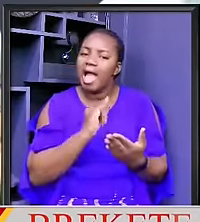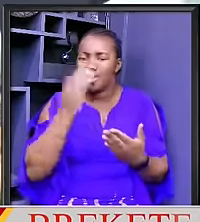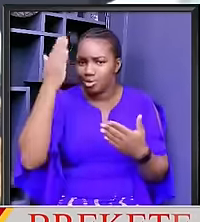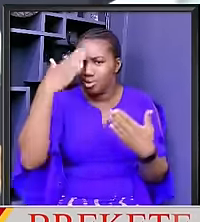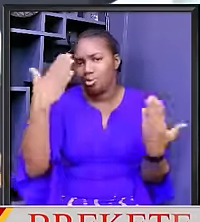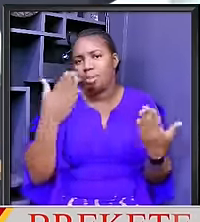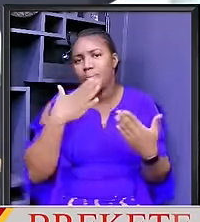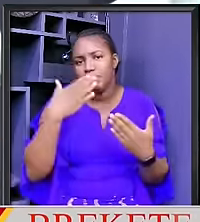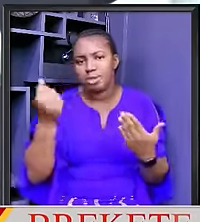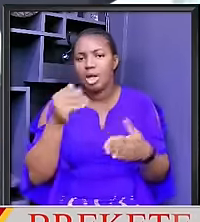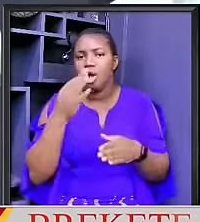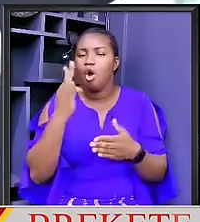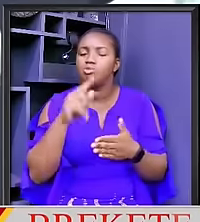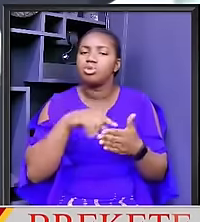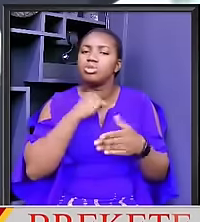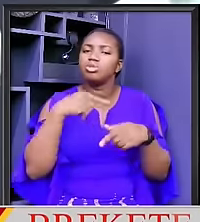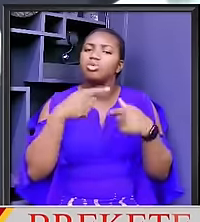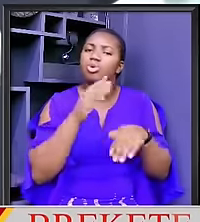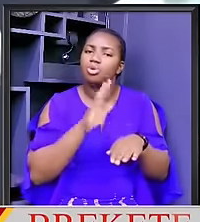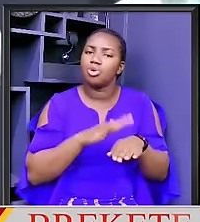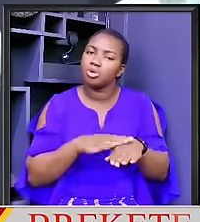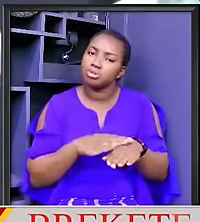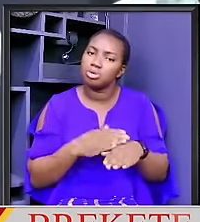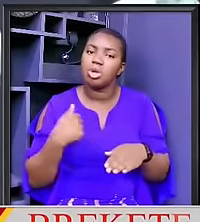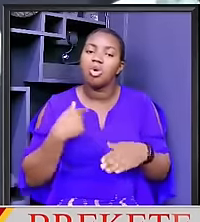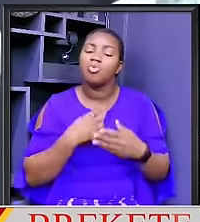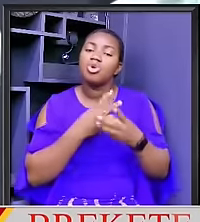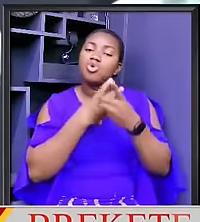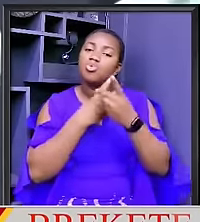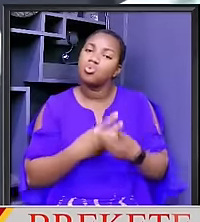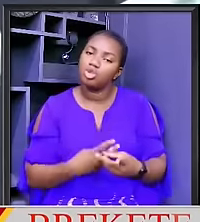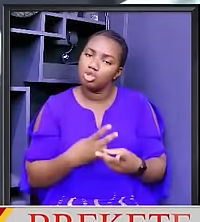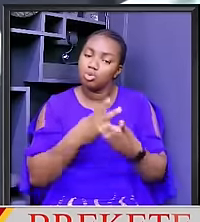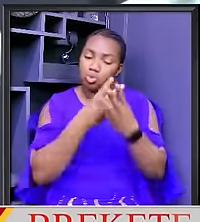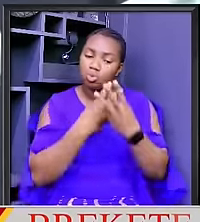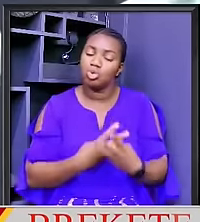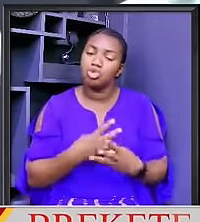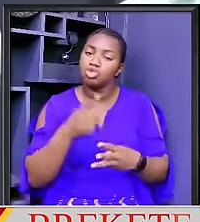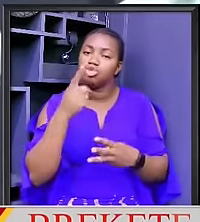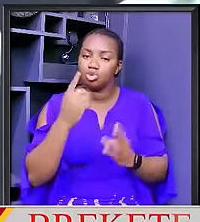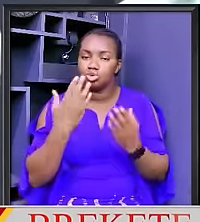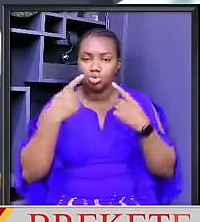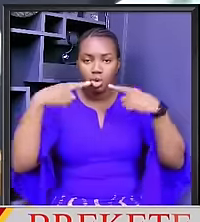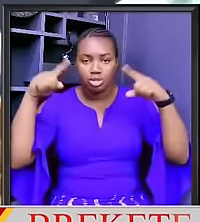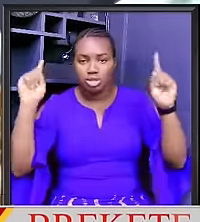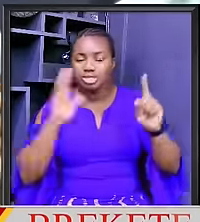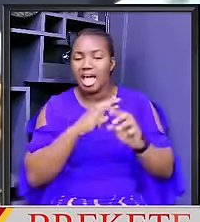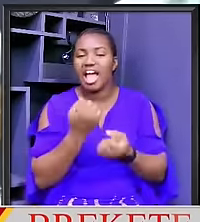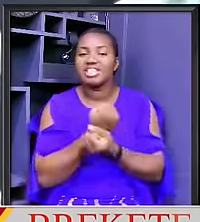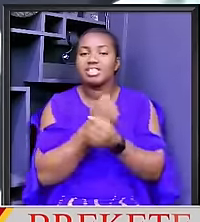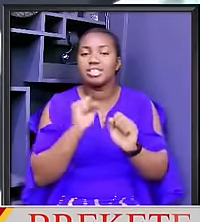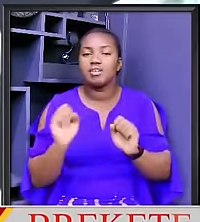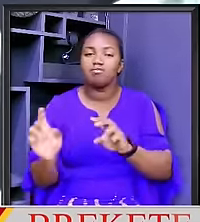know of what thing they go on. Yes, sir. We wish you a success. We wish you a safe journey. Amen. Thank you, sir. And